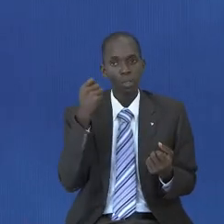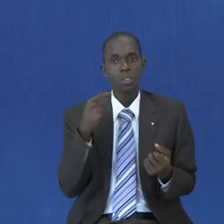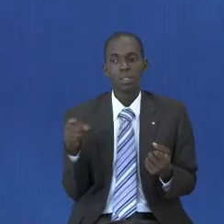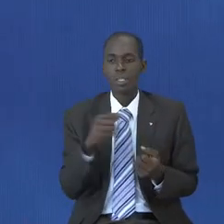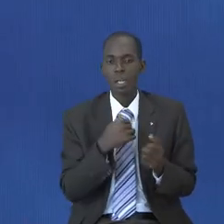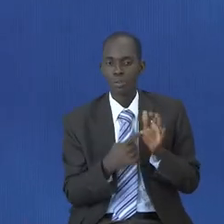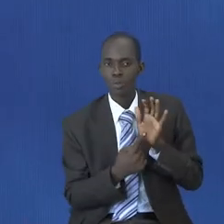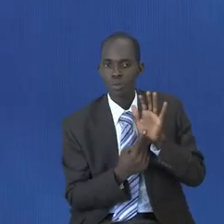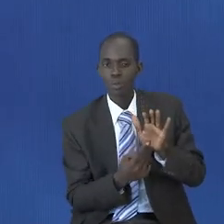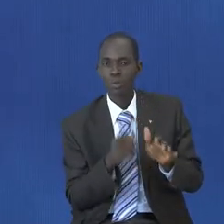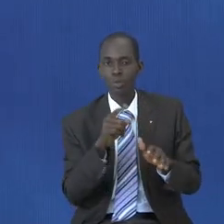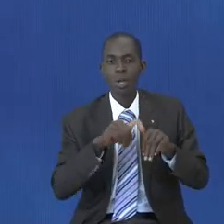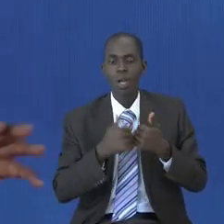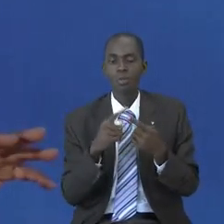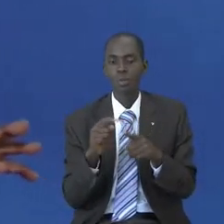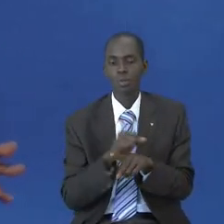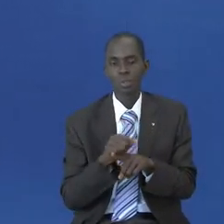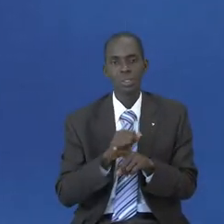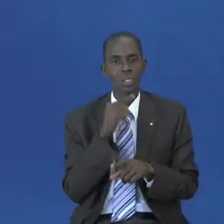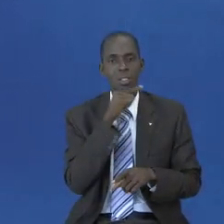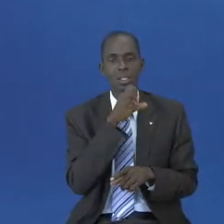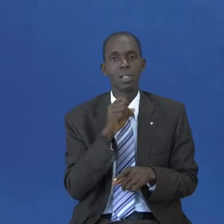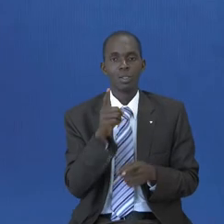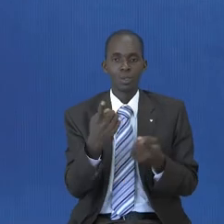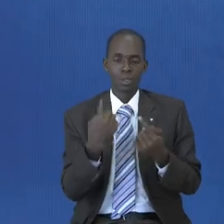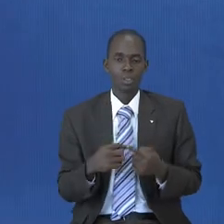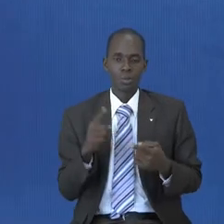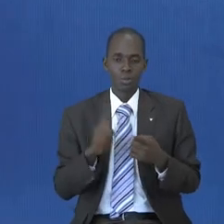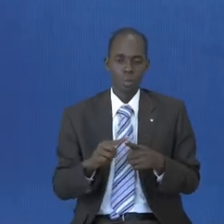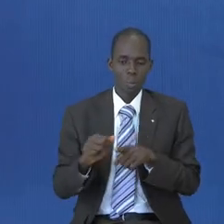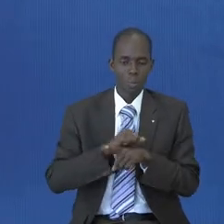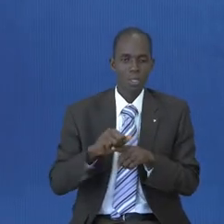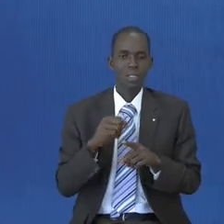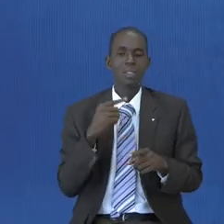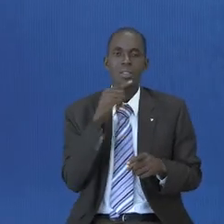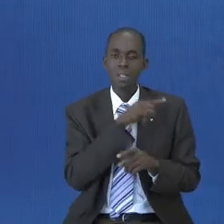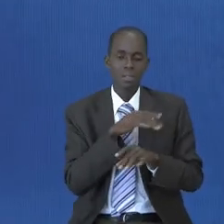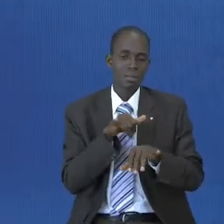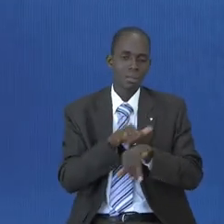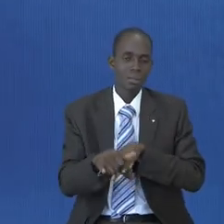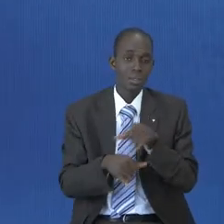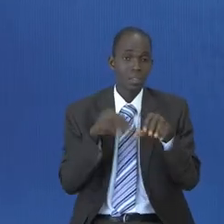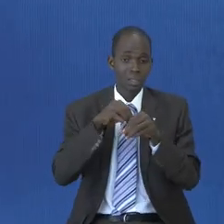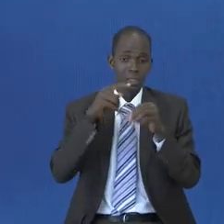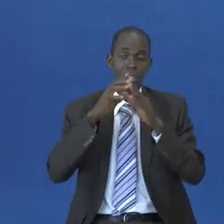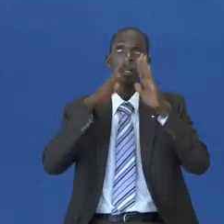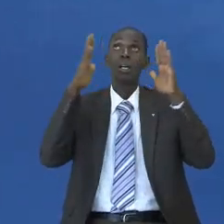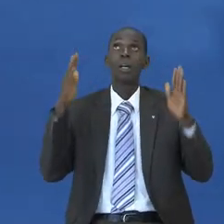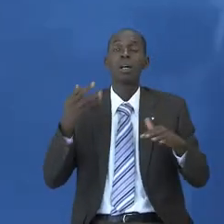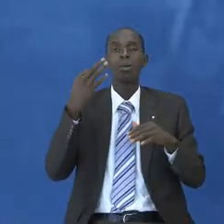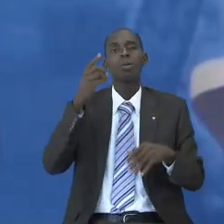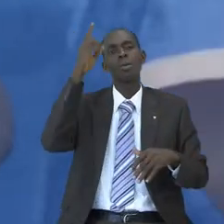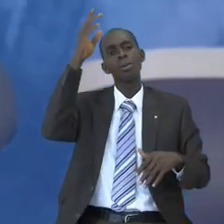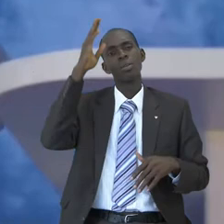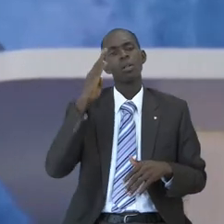how to practice that, and you came to practice deception in the house of God. And